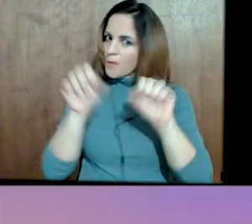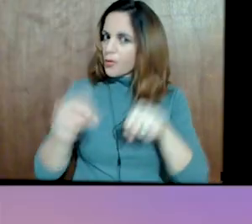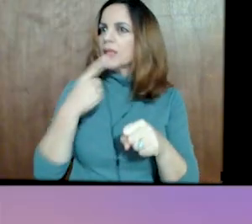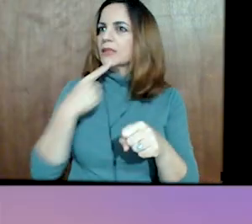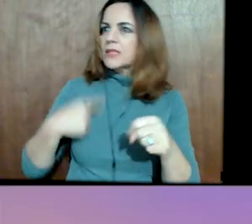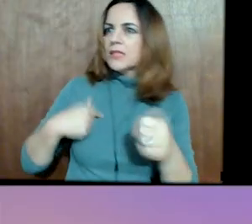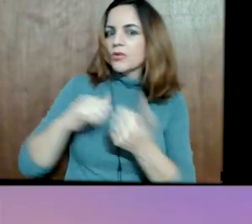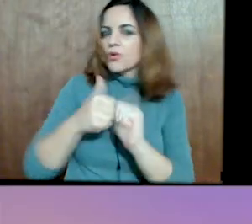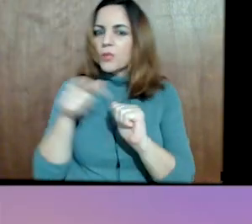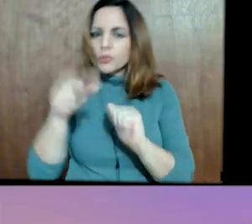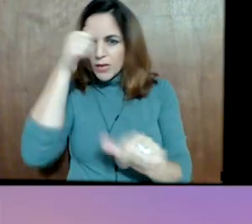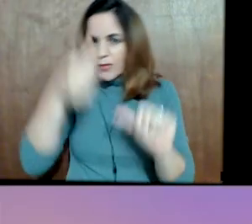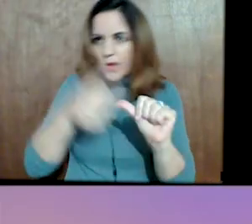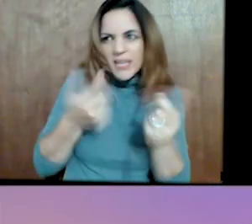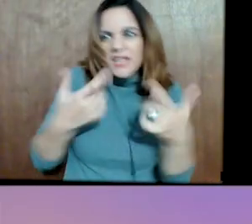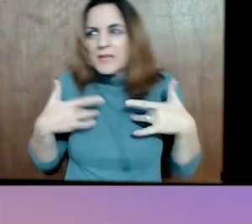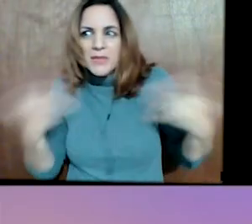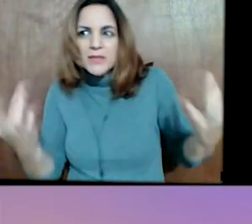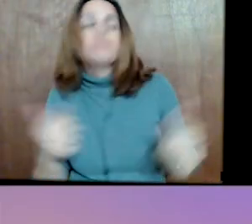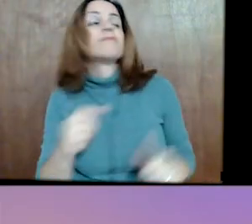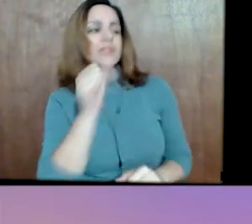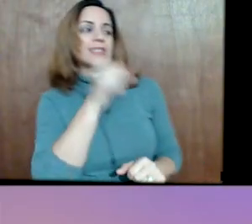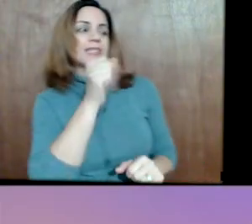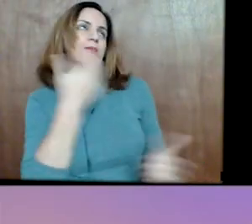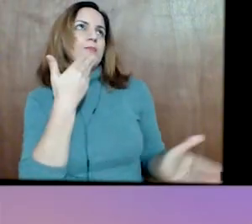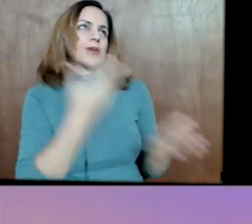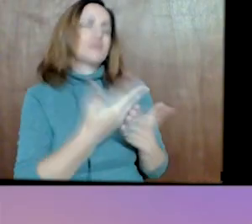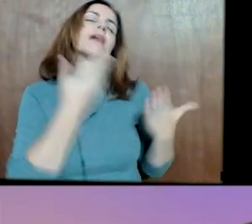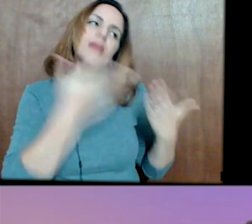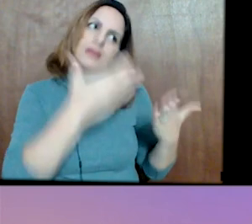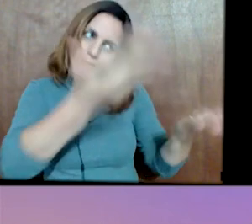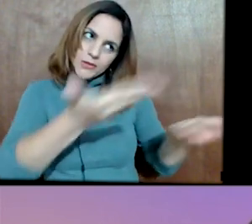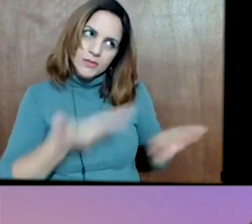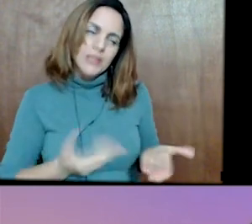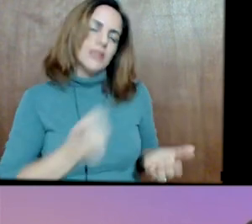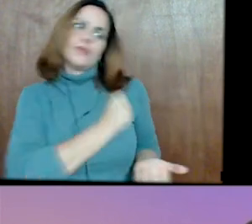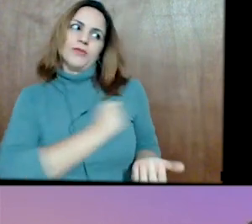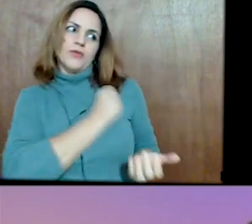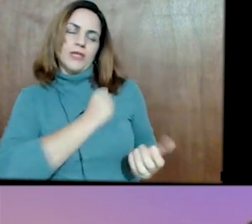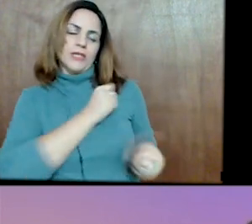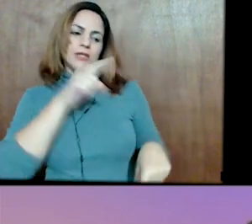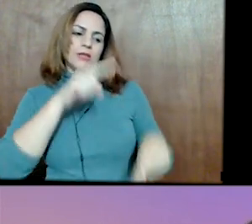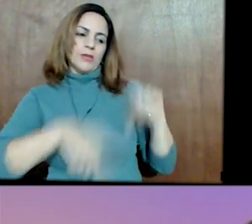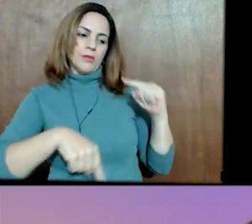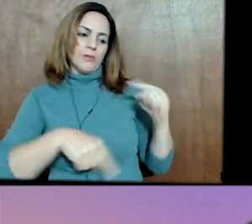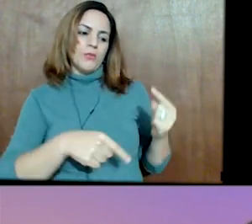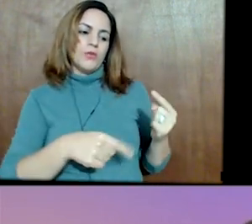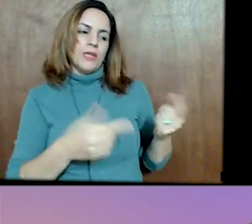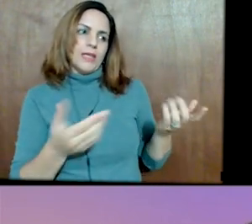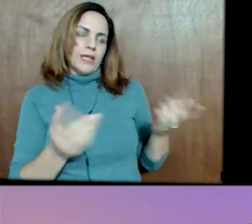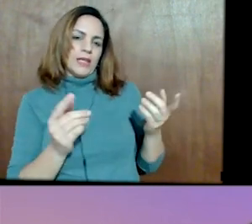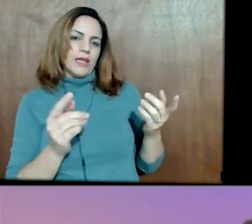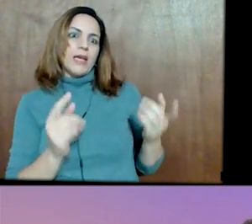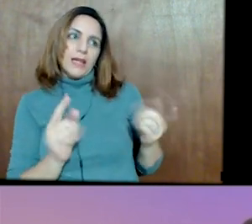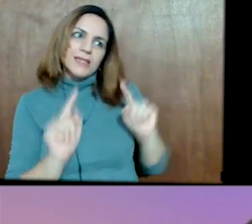importance? Yes, Yarima. Well, thanks for the invitation. I'm sorry I wasn't able to be present at the same time with the other